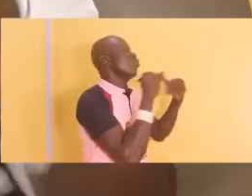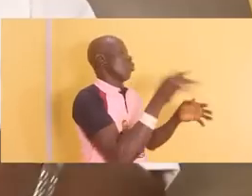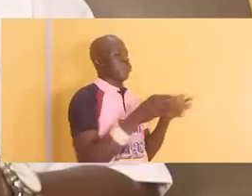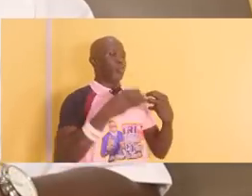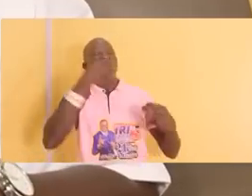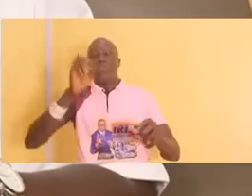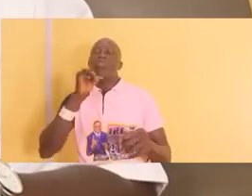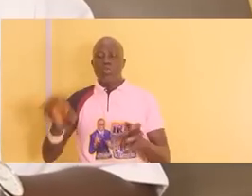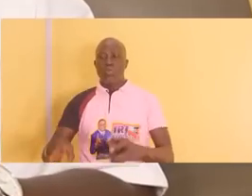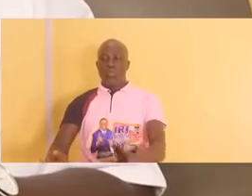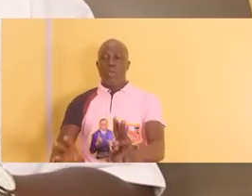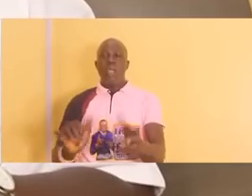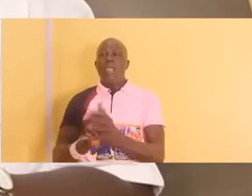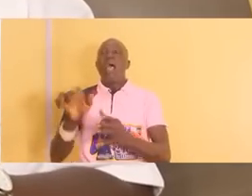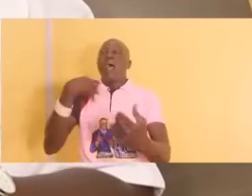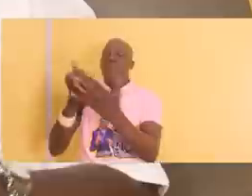you must make a way.